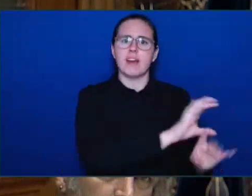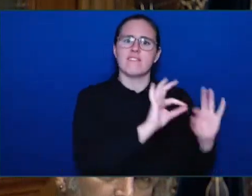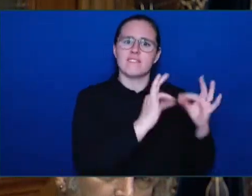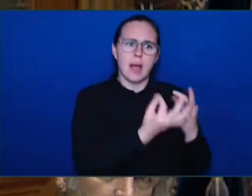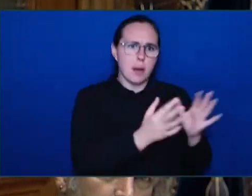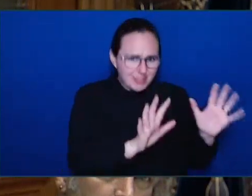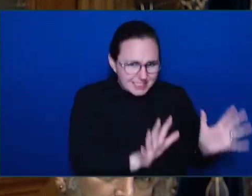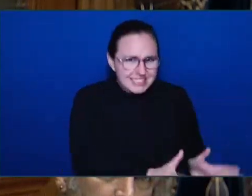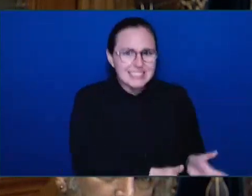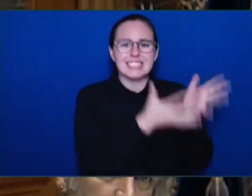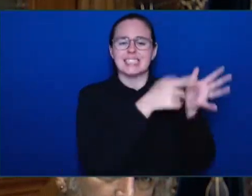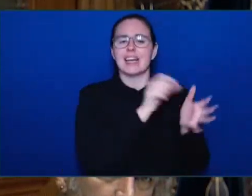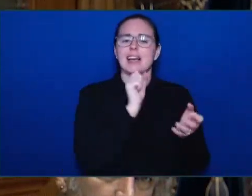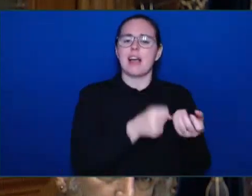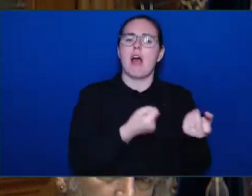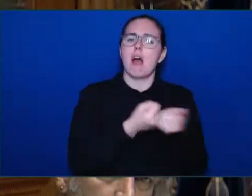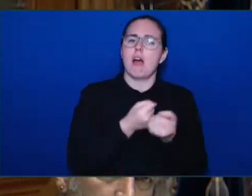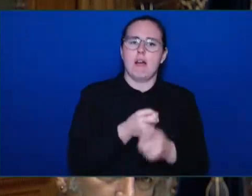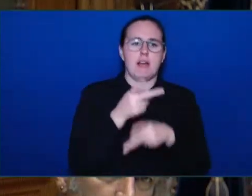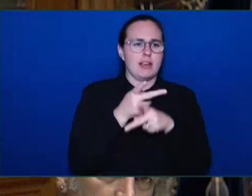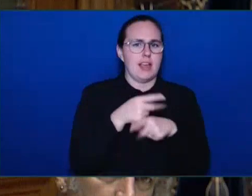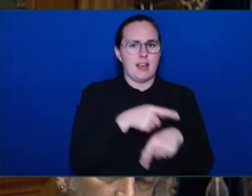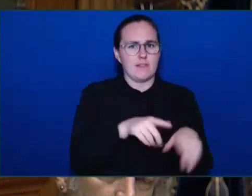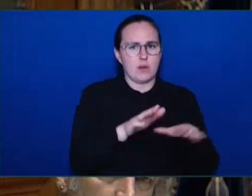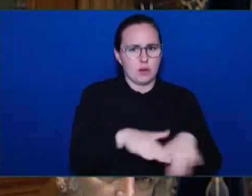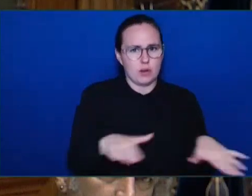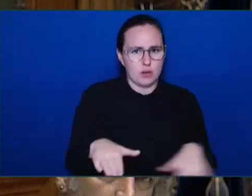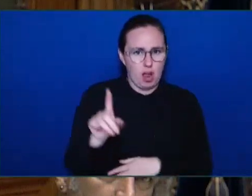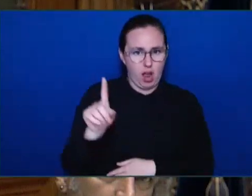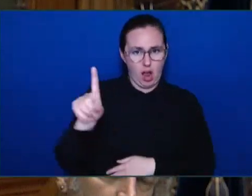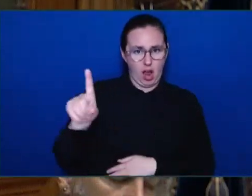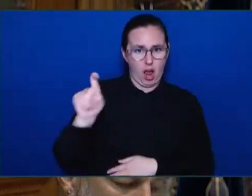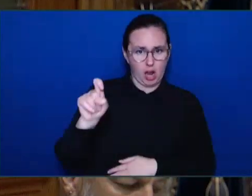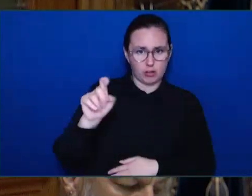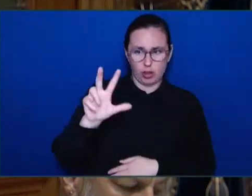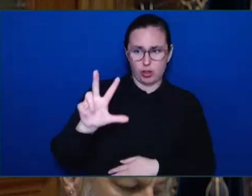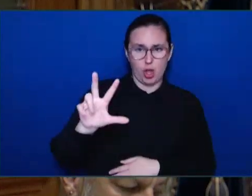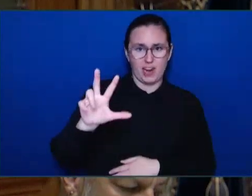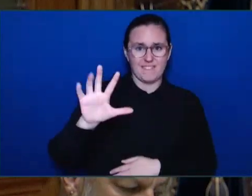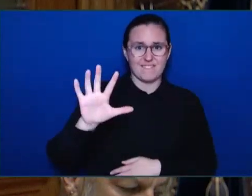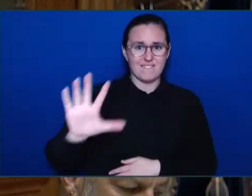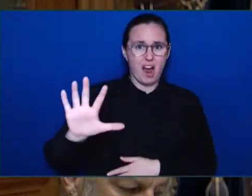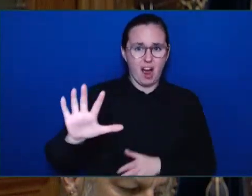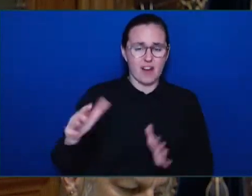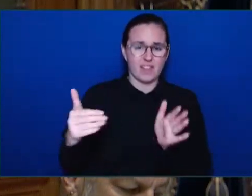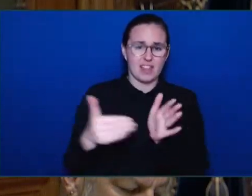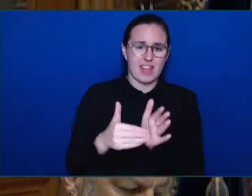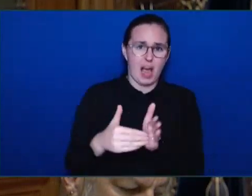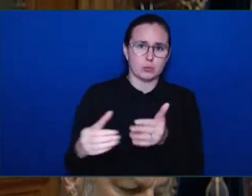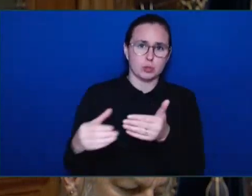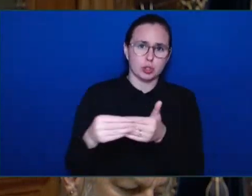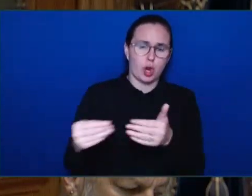$135,000 per child per year, a lot of that going to for-profit group homes where nobody can tell